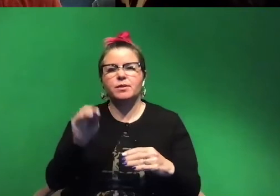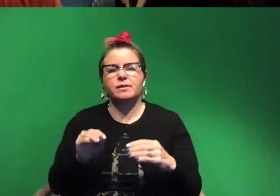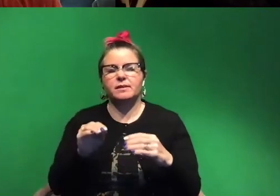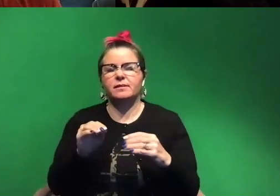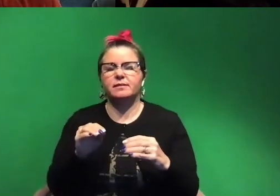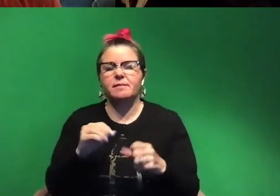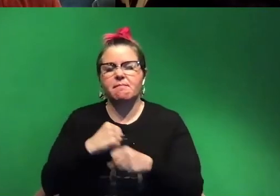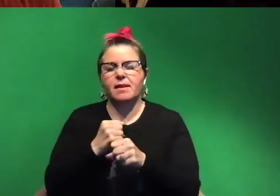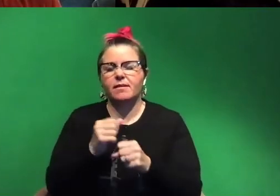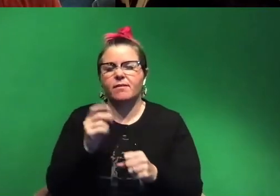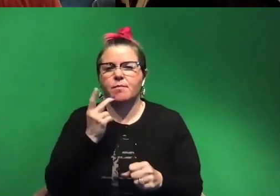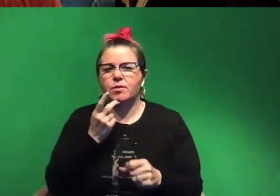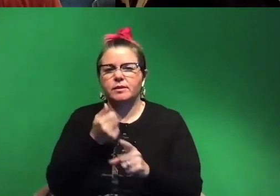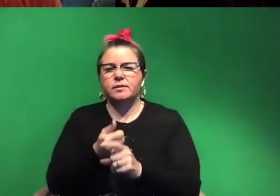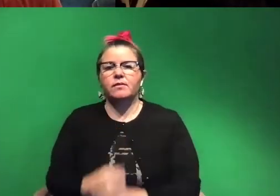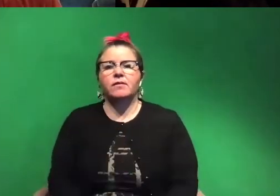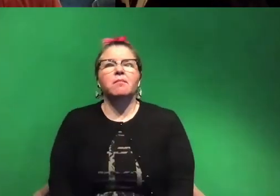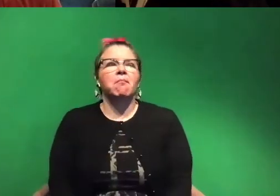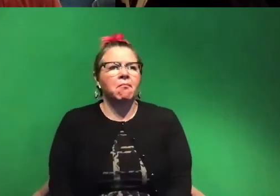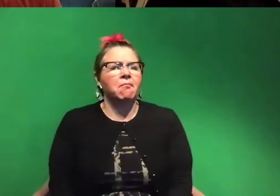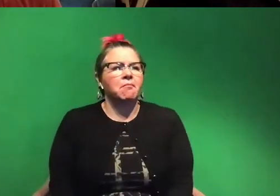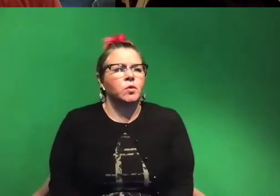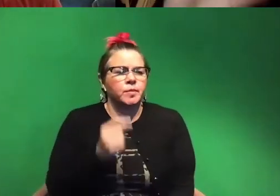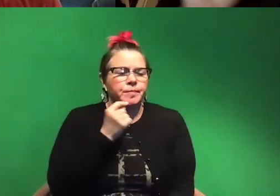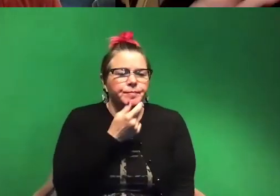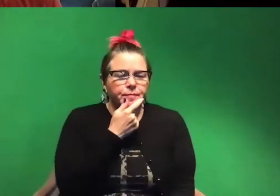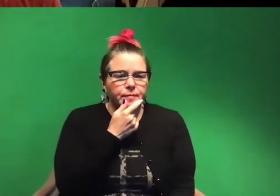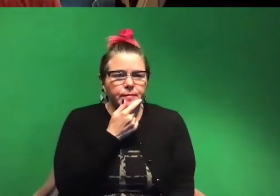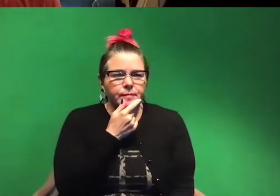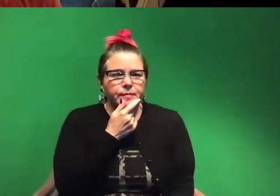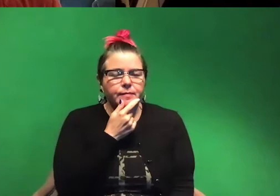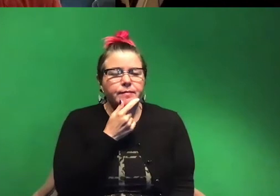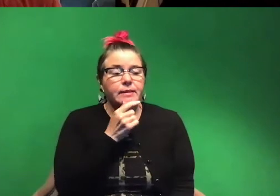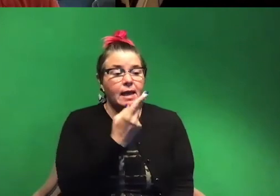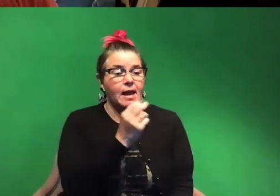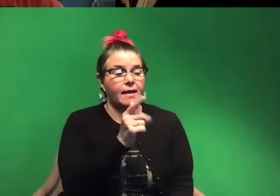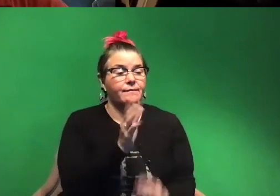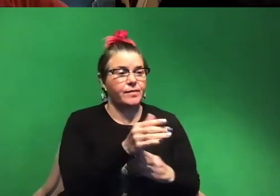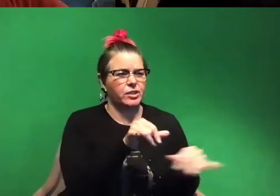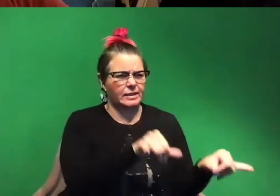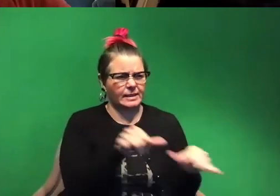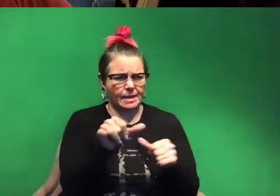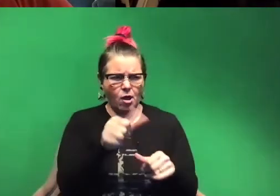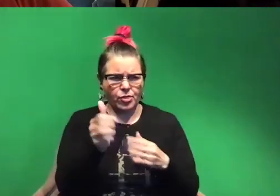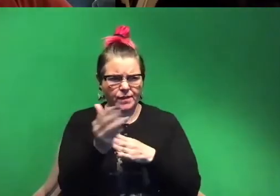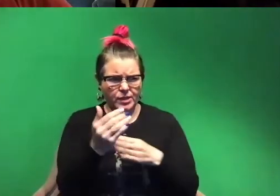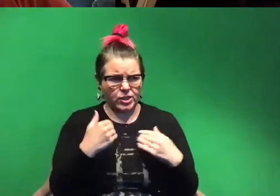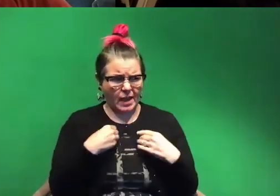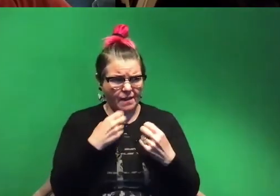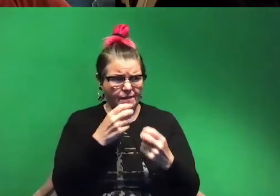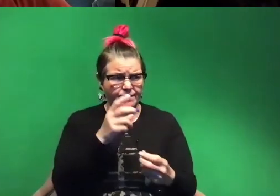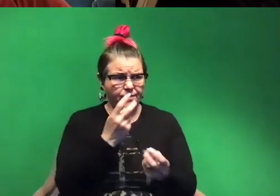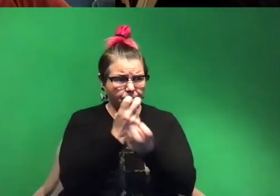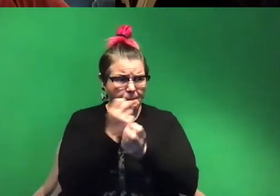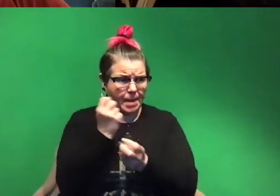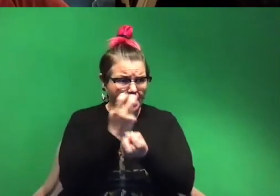protein itself. Cool. So how similar are hagfish to normal fish? Like, do they have vertebrae? I know